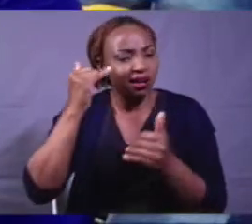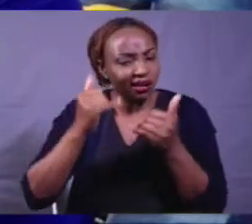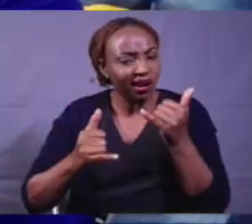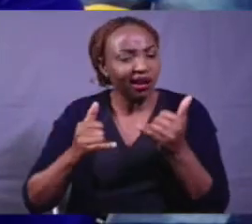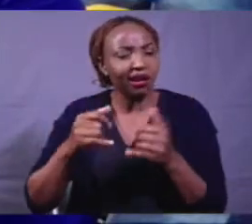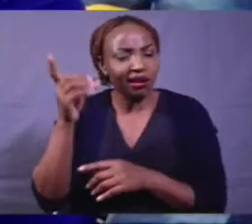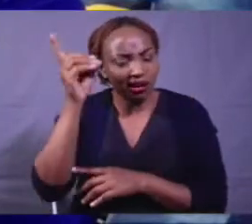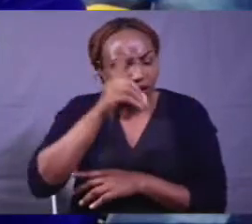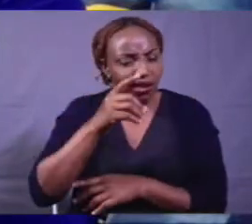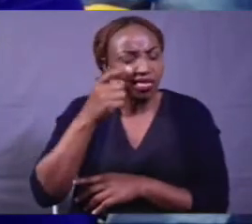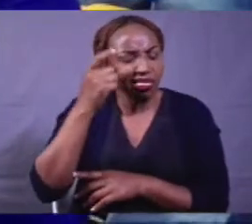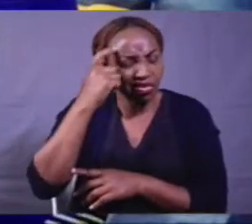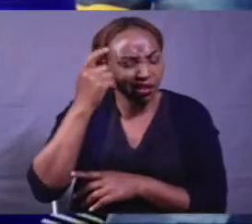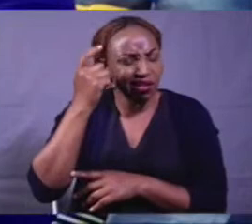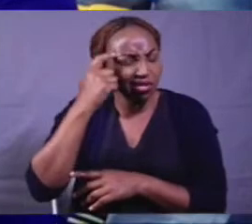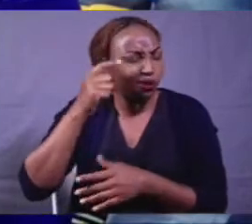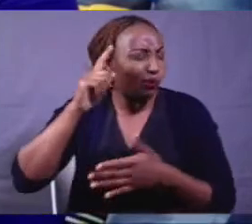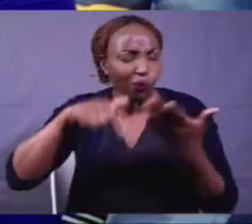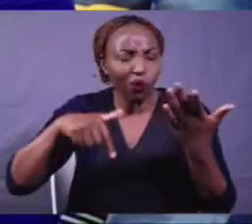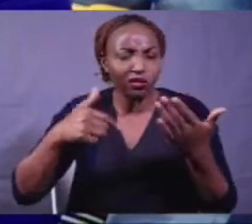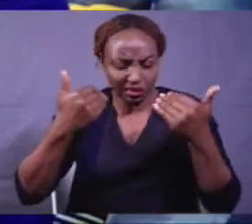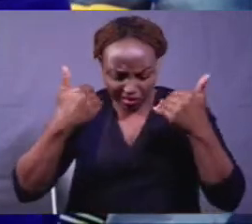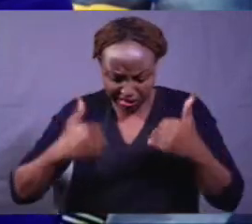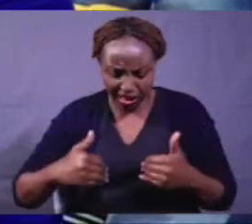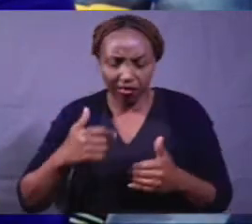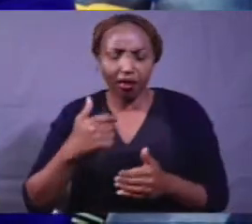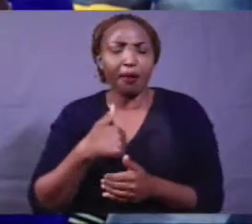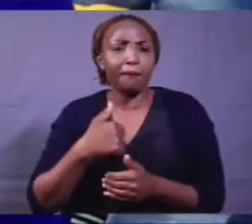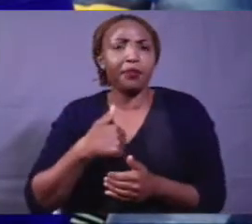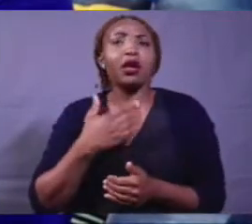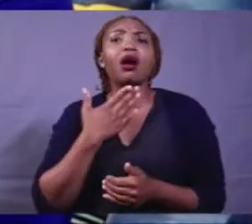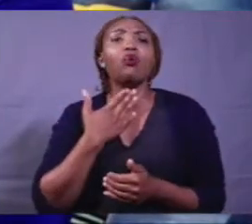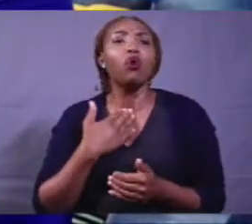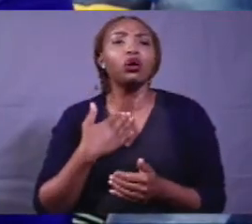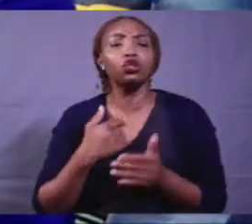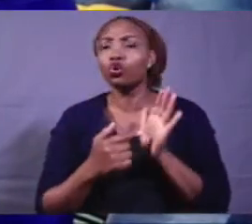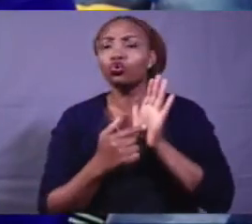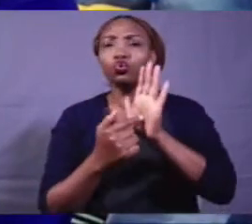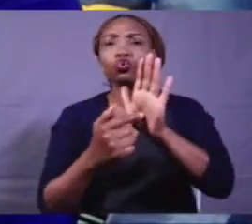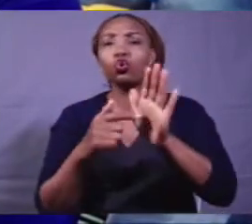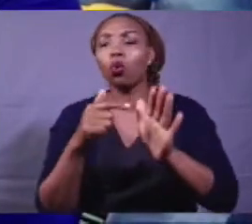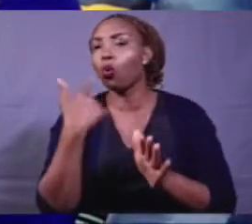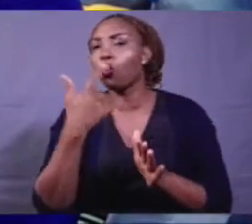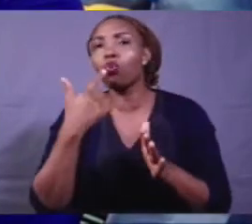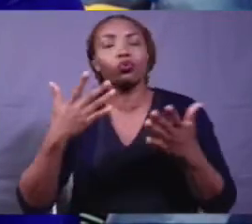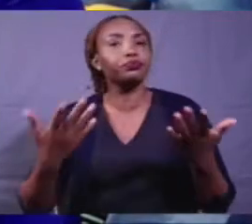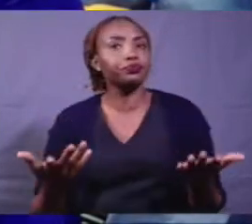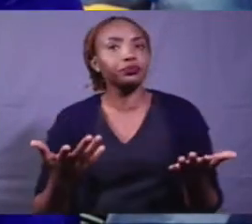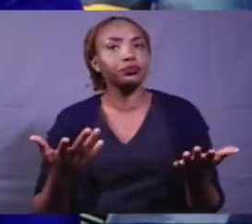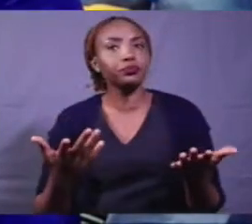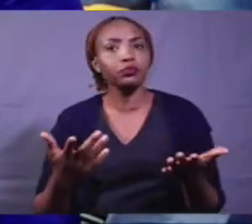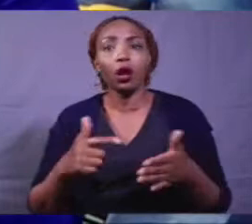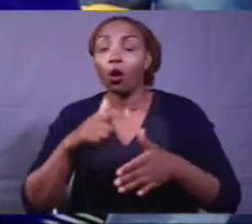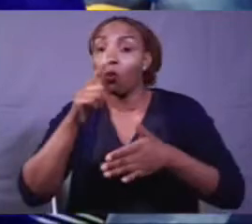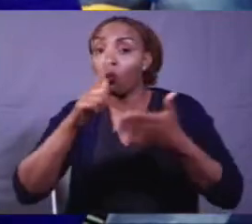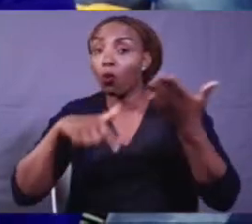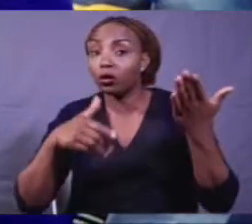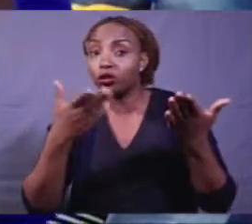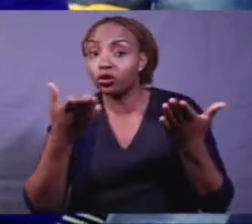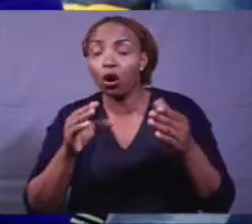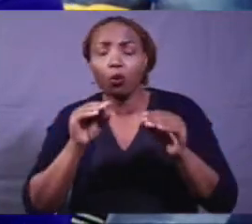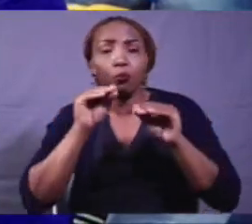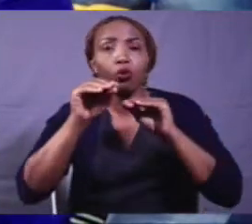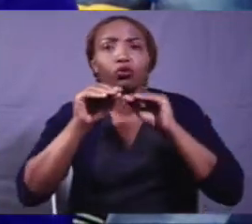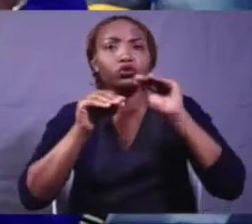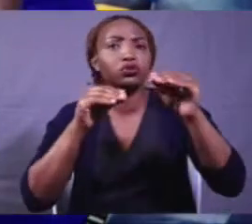Who is it that I want to portray myself as to the world? Because whatever you're posting there, we don't care whether it's your digital identity, we